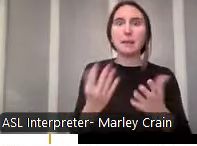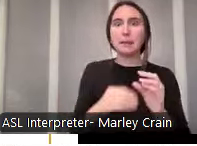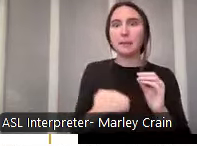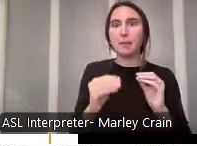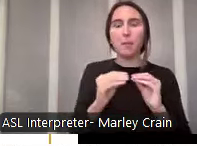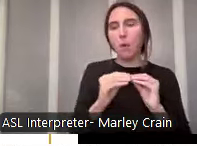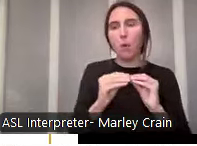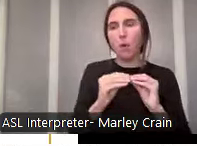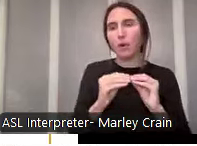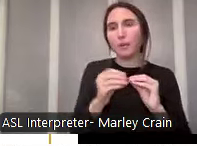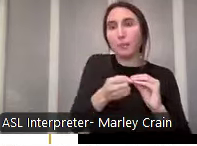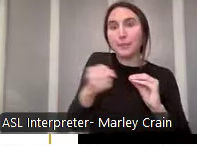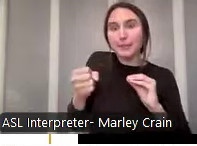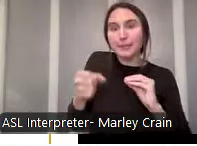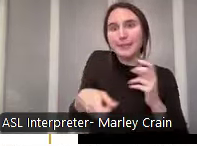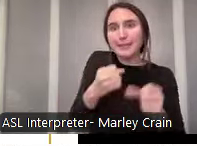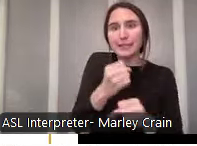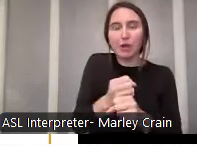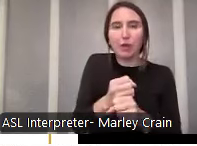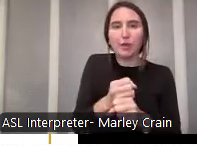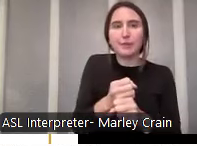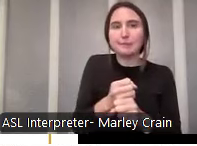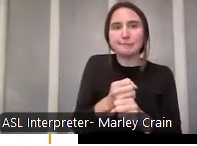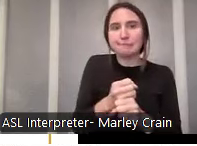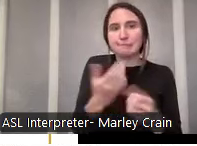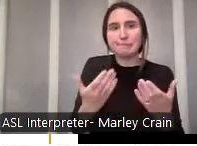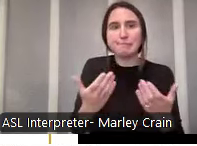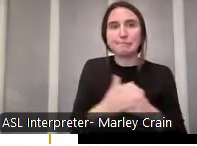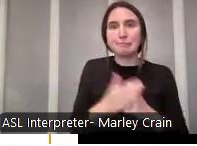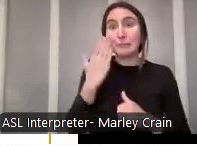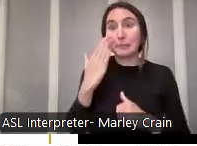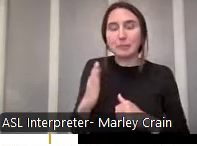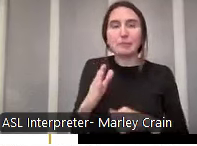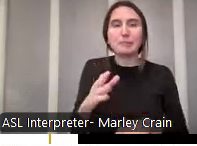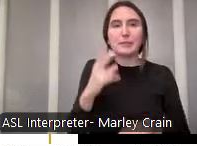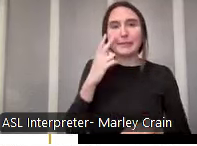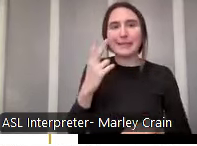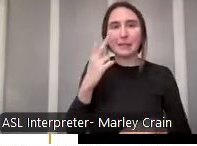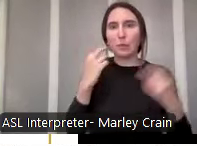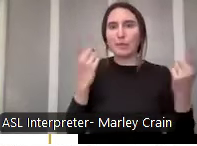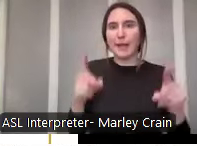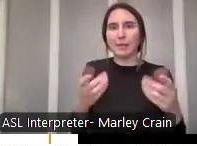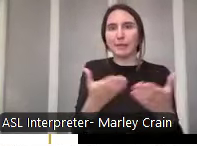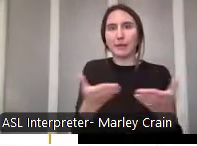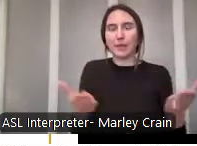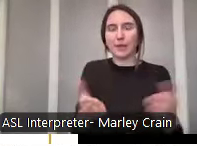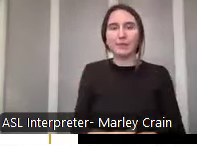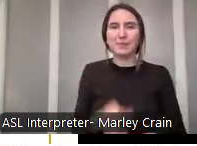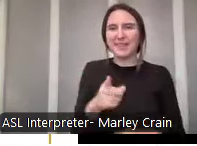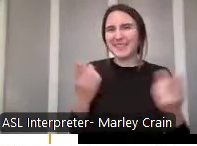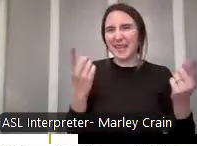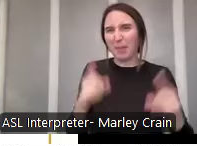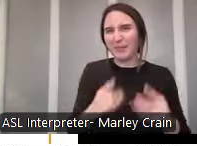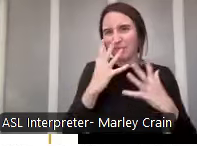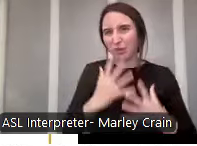it's anecdotal now, but, keeping an eye on what's going on out there and It's something that does happen,